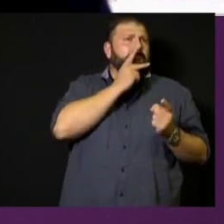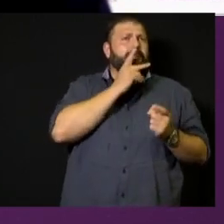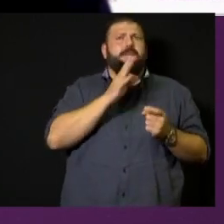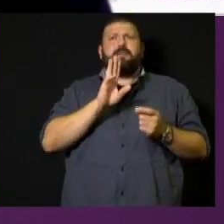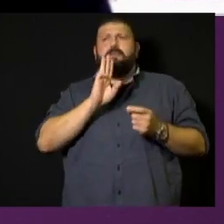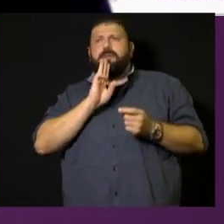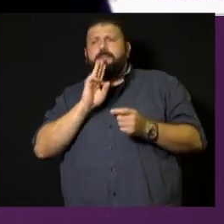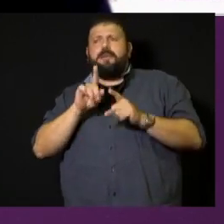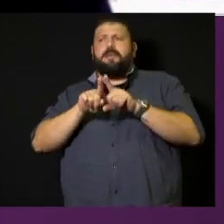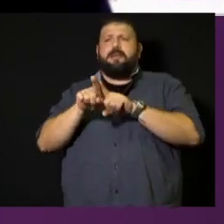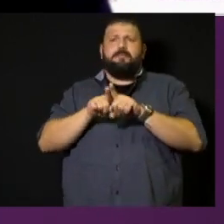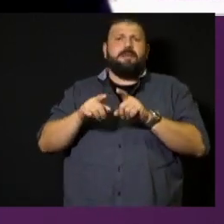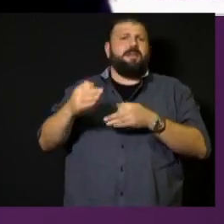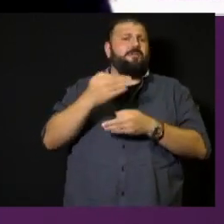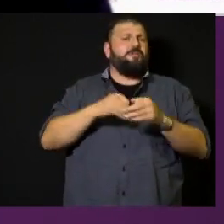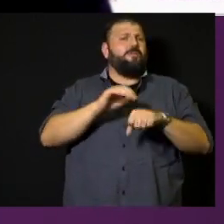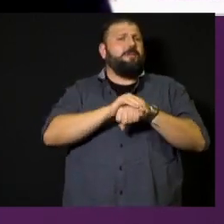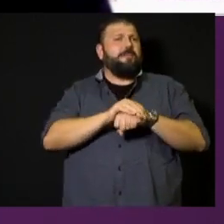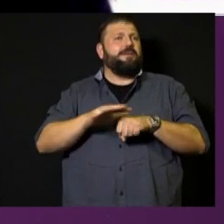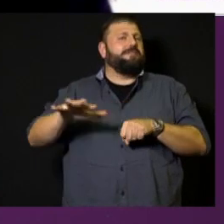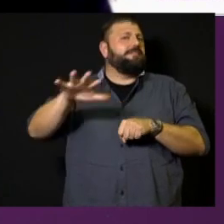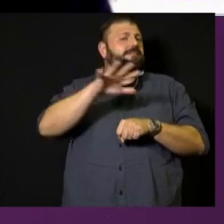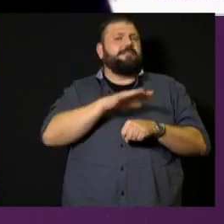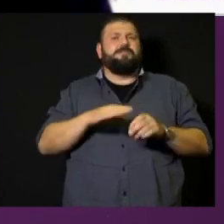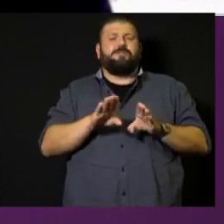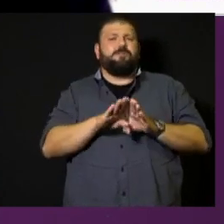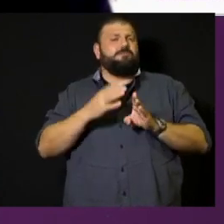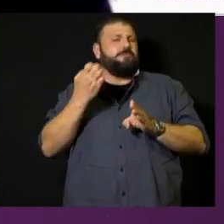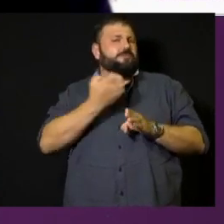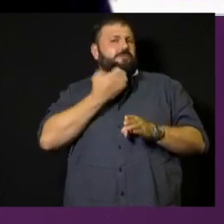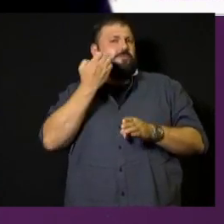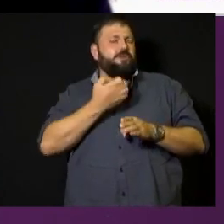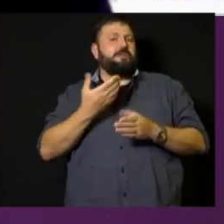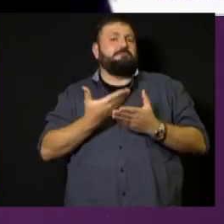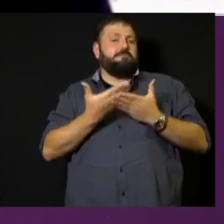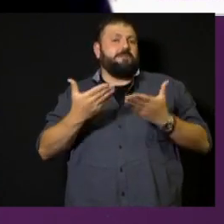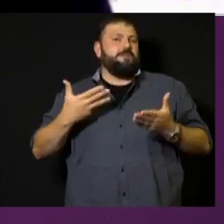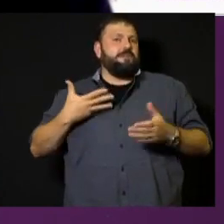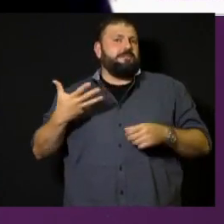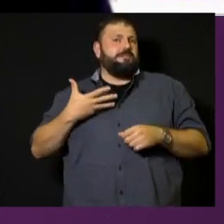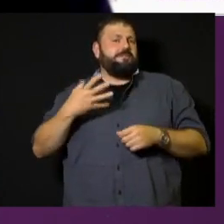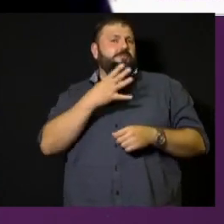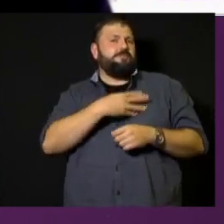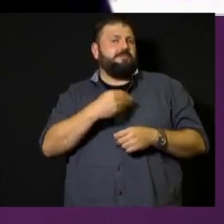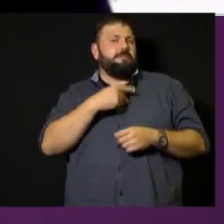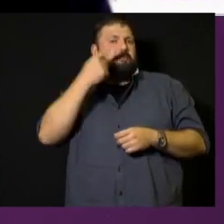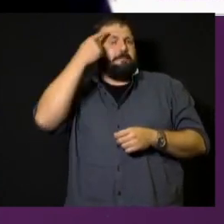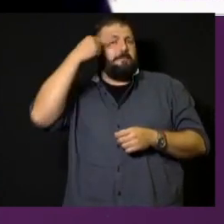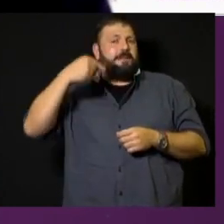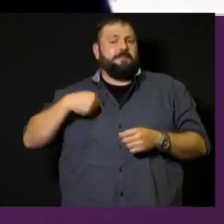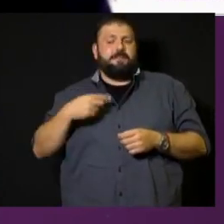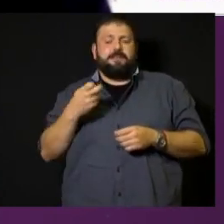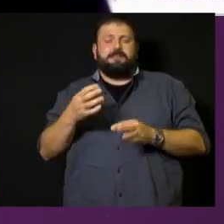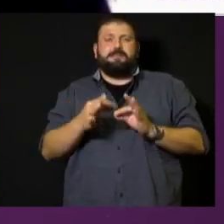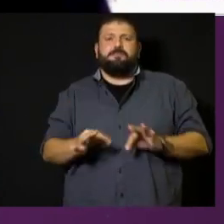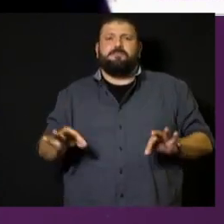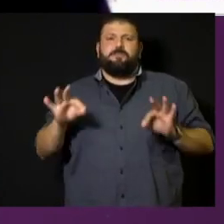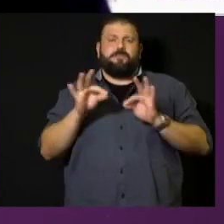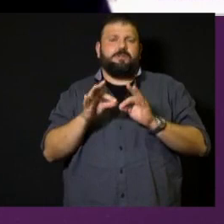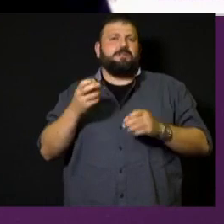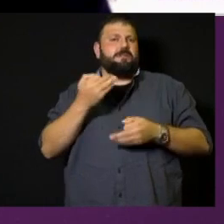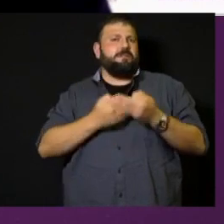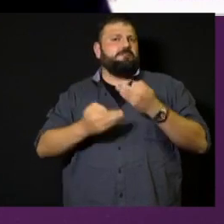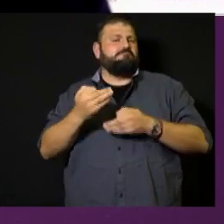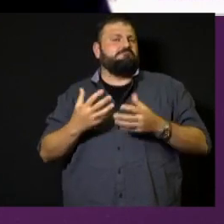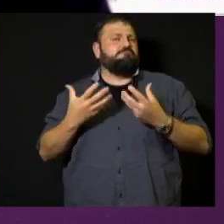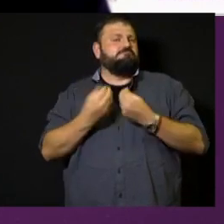as a father, as a friend, as a brother. So Omni Life is a complete school. Now